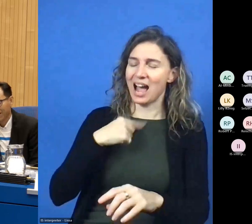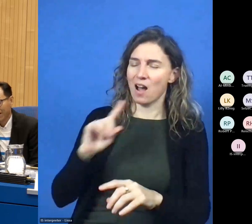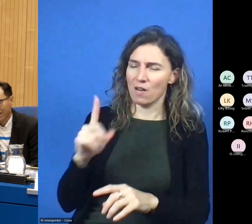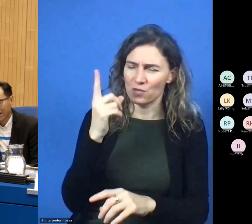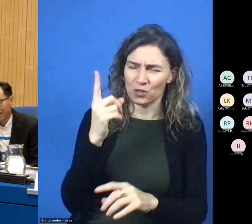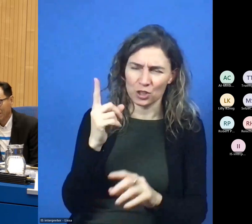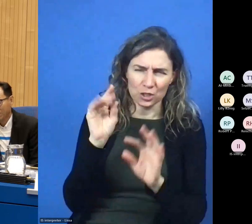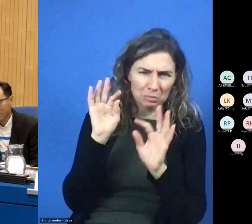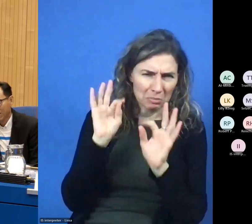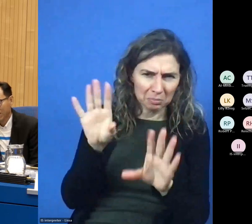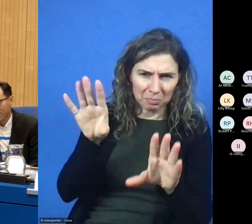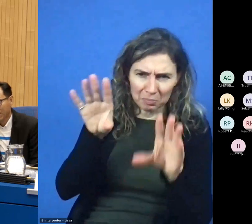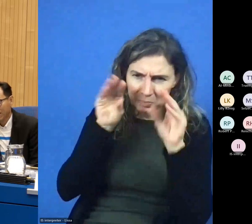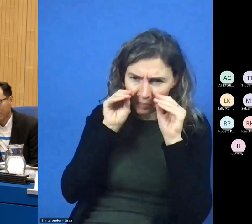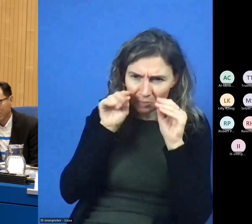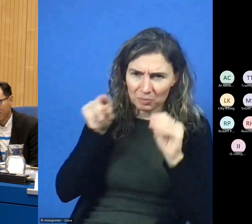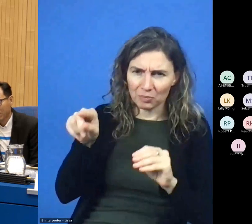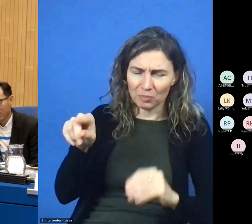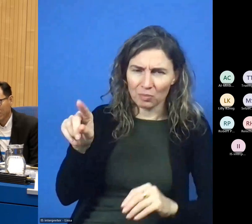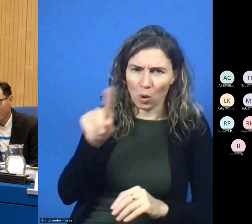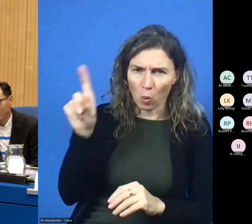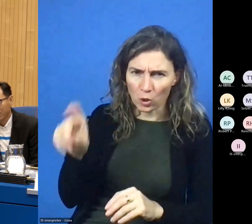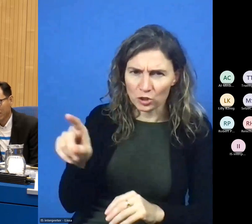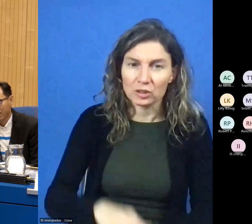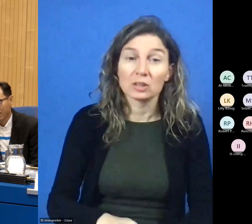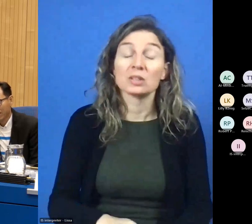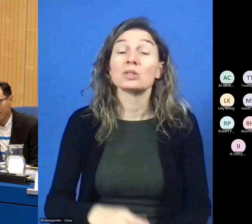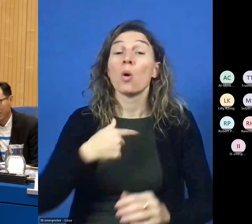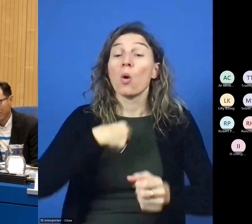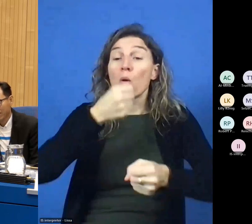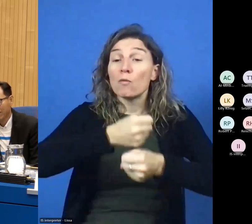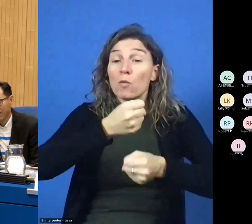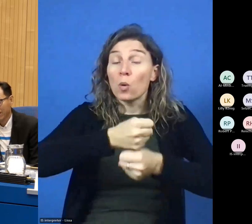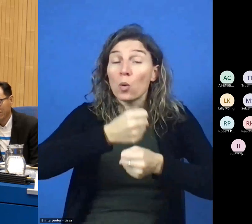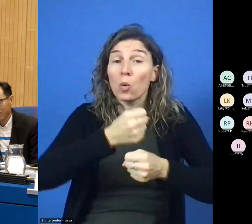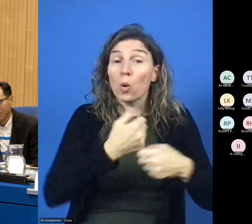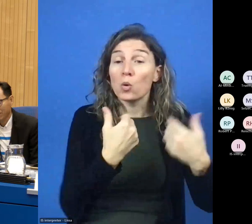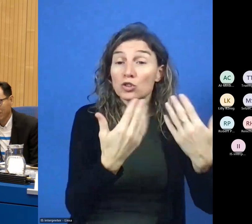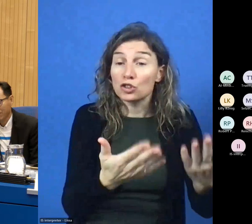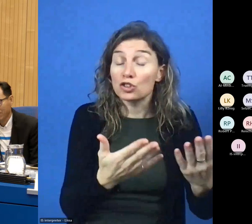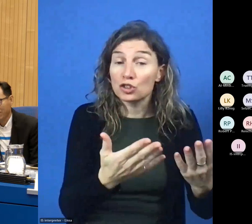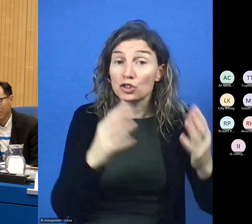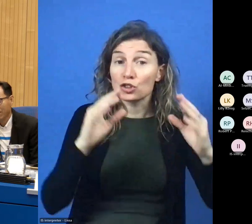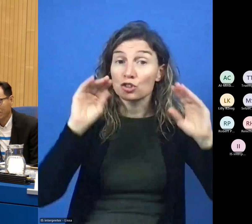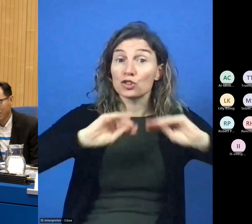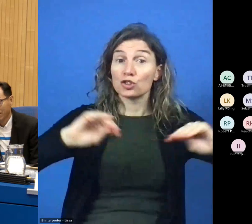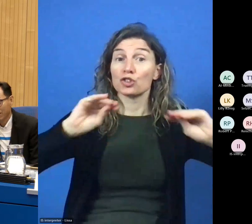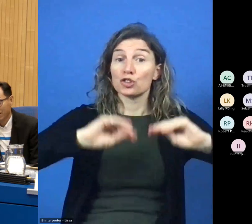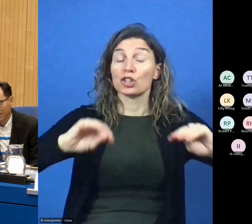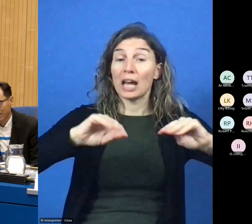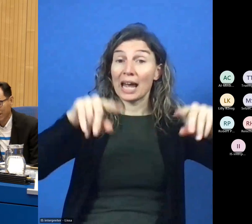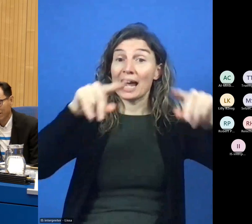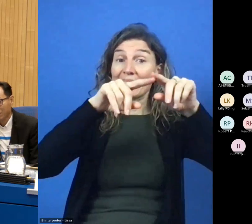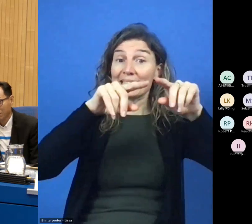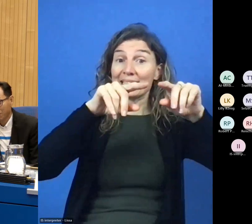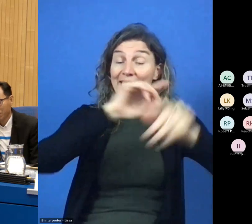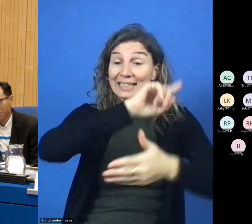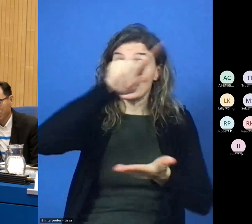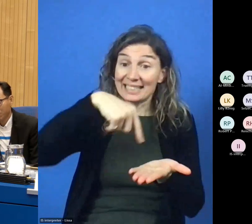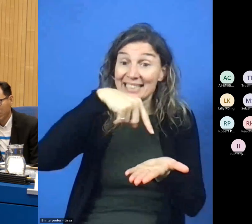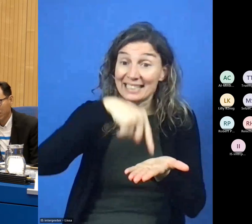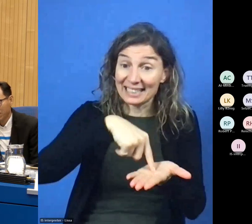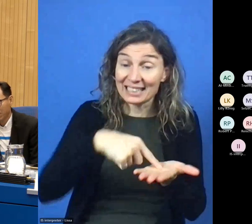question. In our vocational training center, we have a series of training